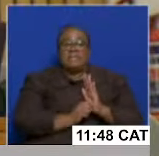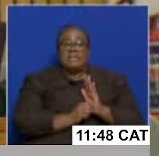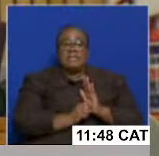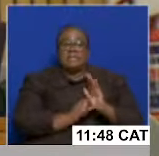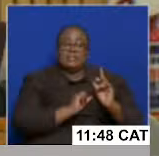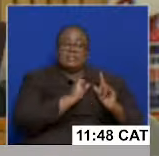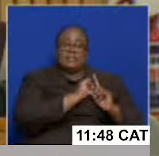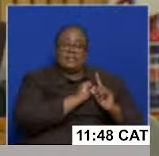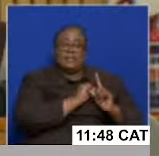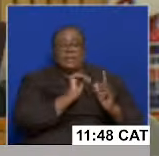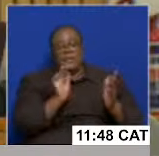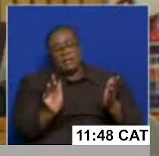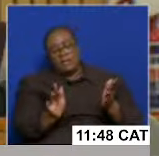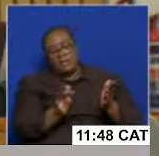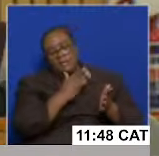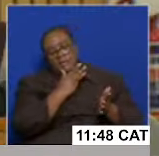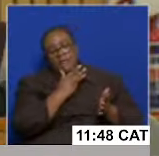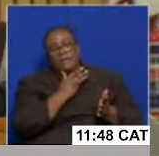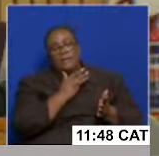Okay.